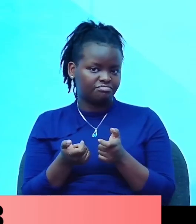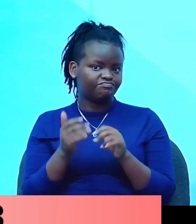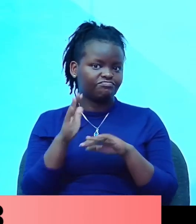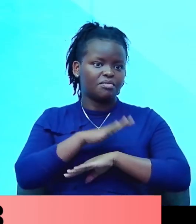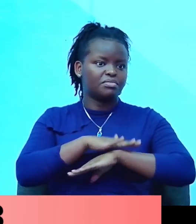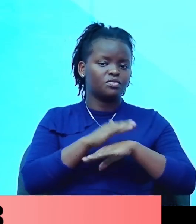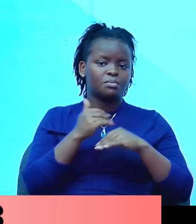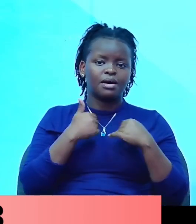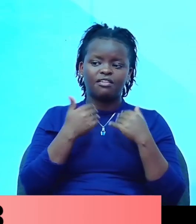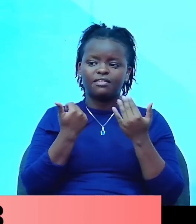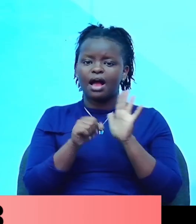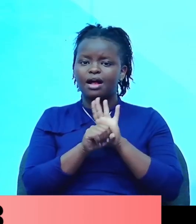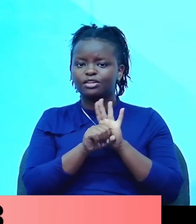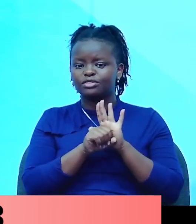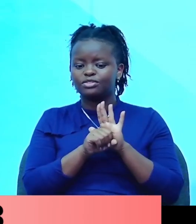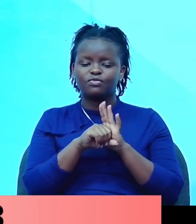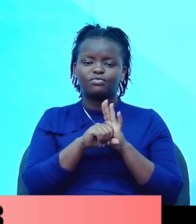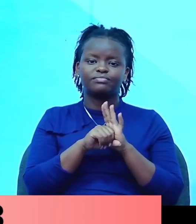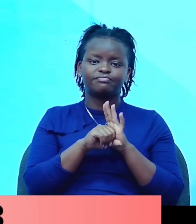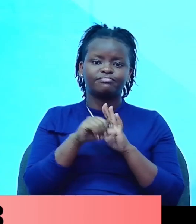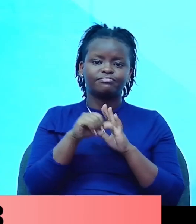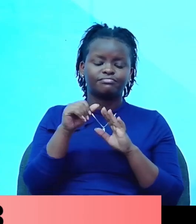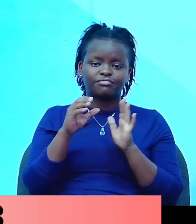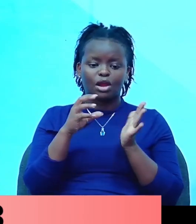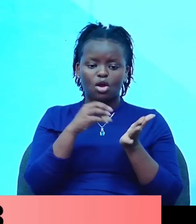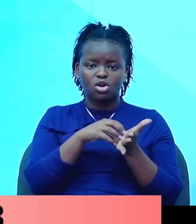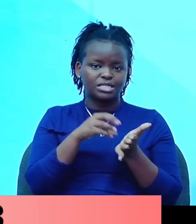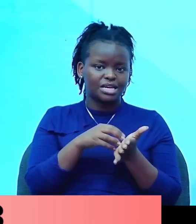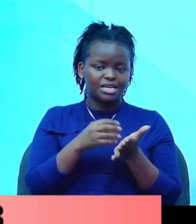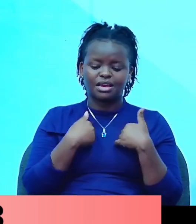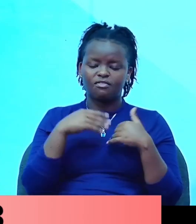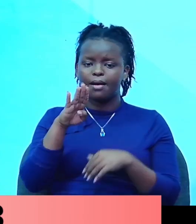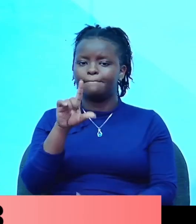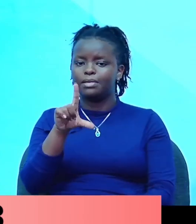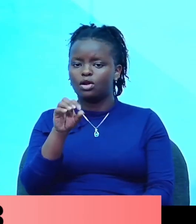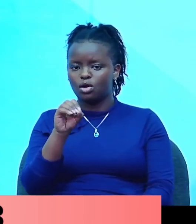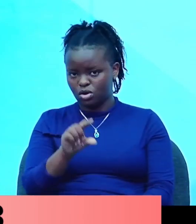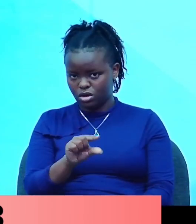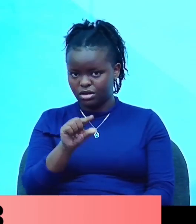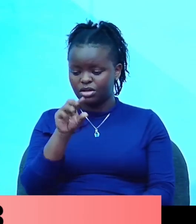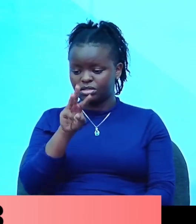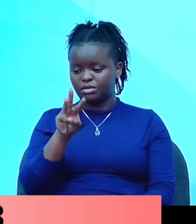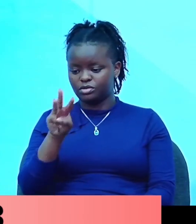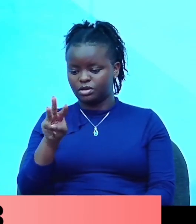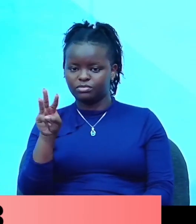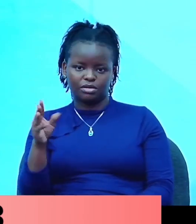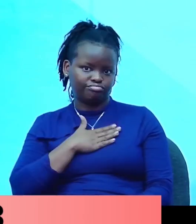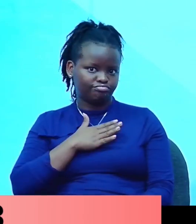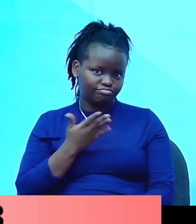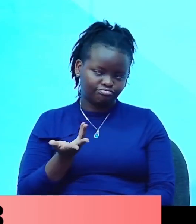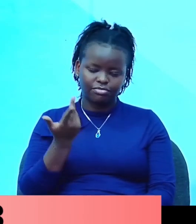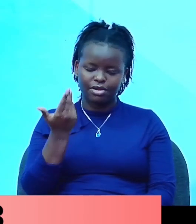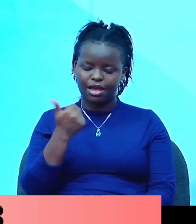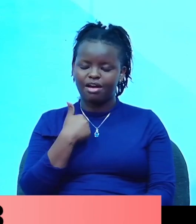of content. Right. We have a blog on our website that also has a lot of financial literacy content.